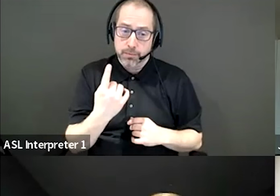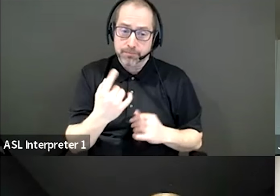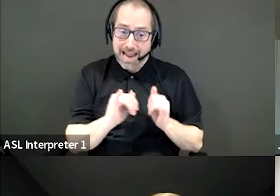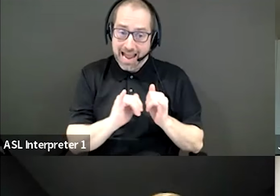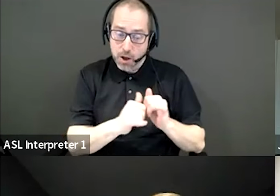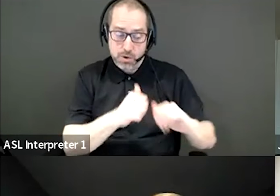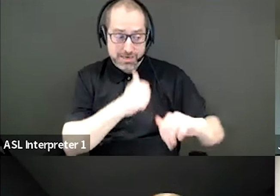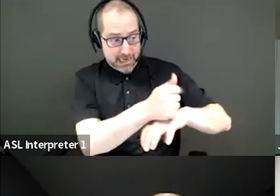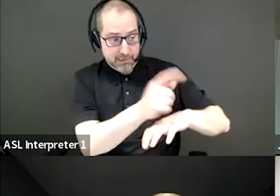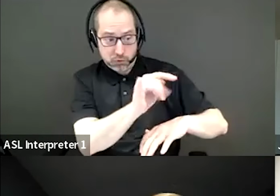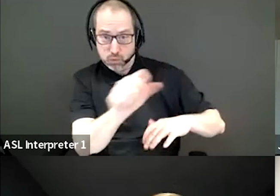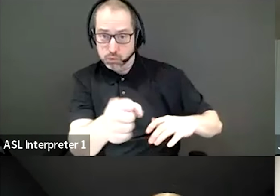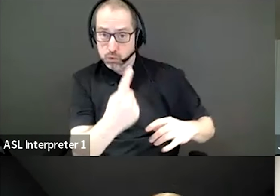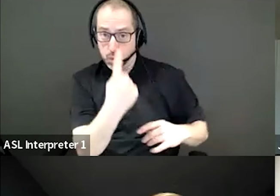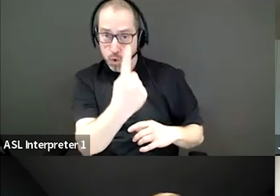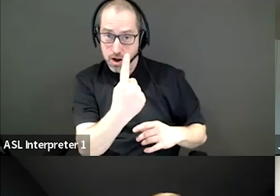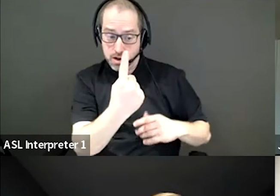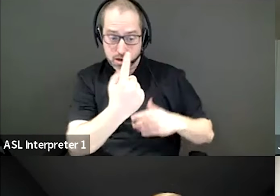tools. In fact,